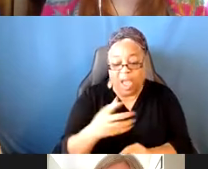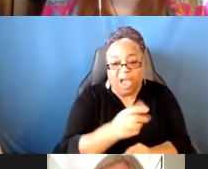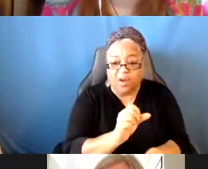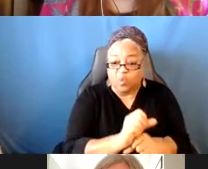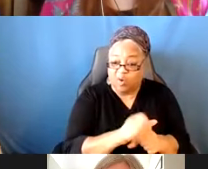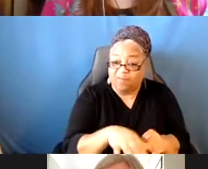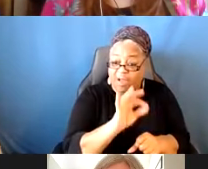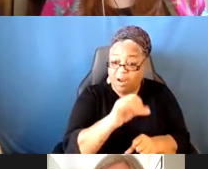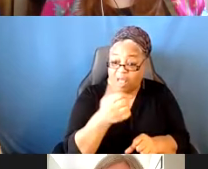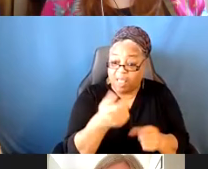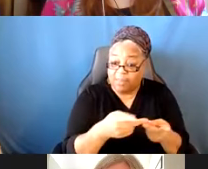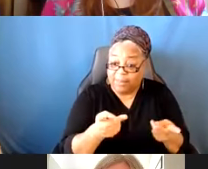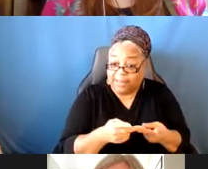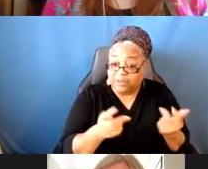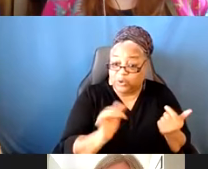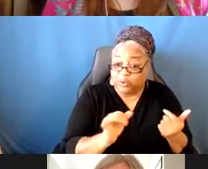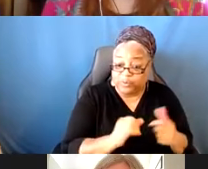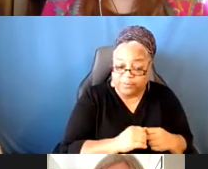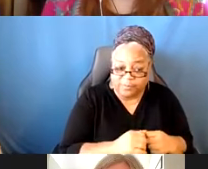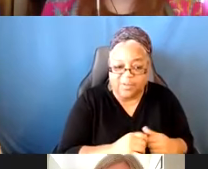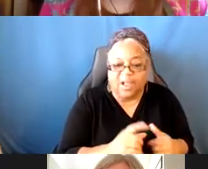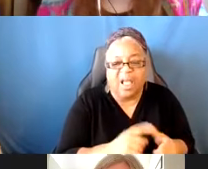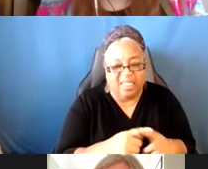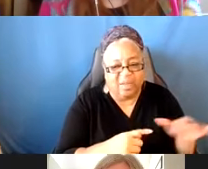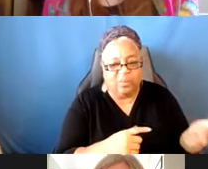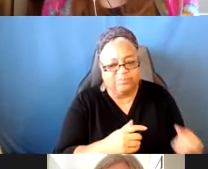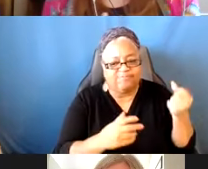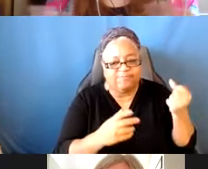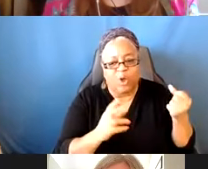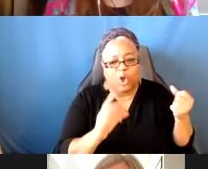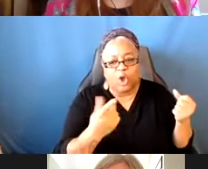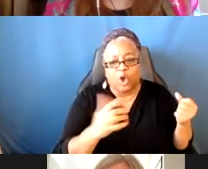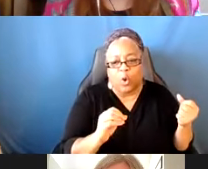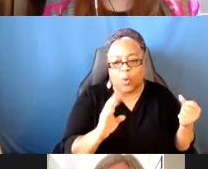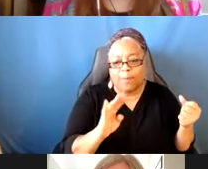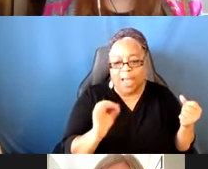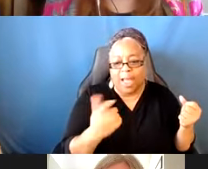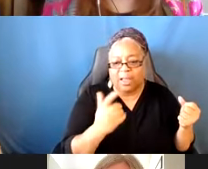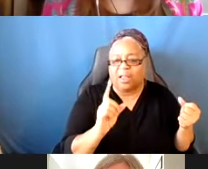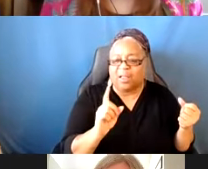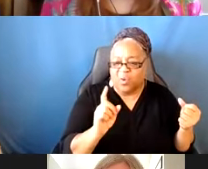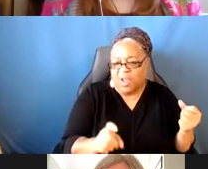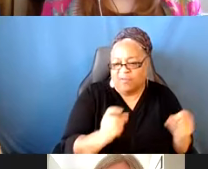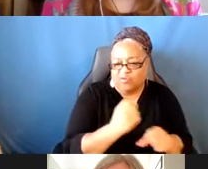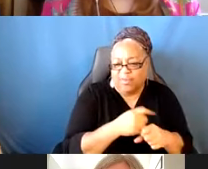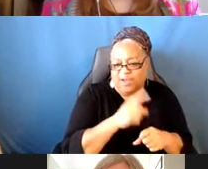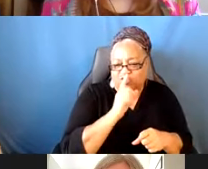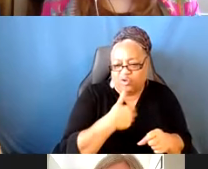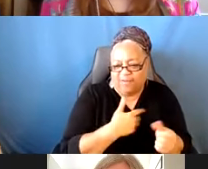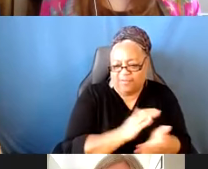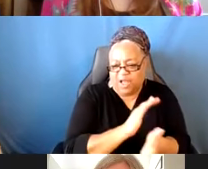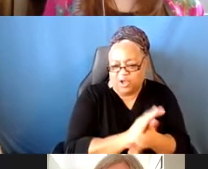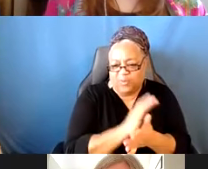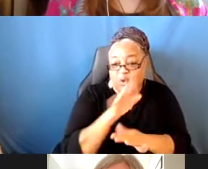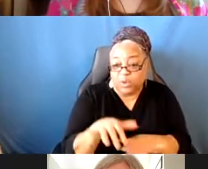All right, and this is when we get the go bag. And like somebody says in the chat, we want to make sure she has all the documents needed to leave for herself and her